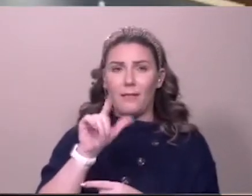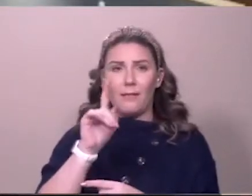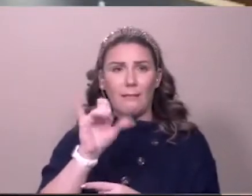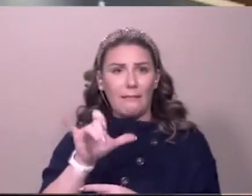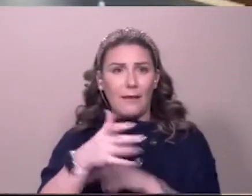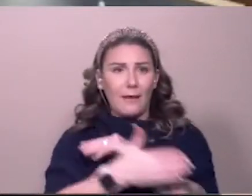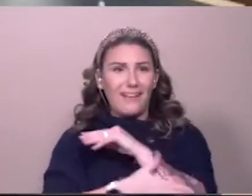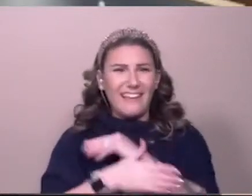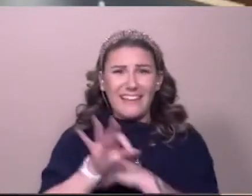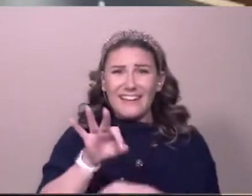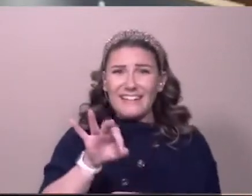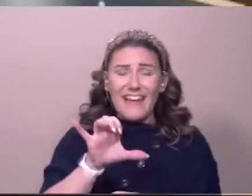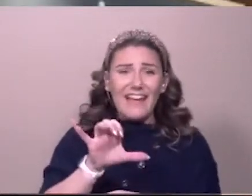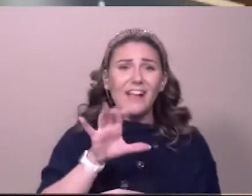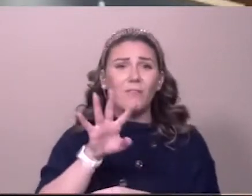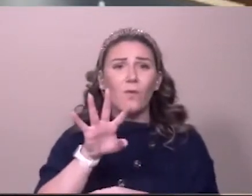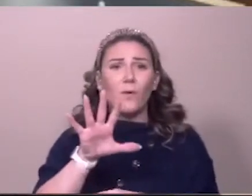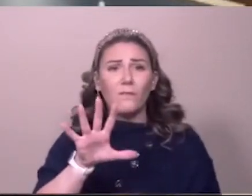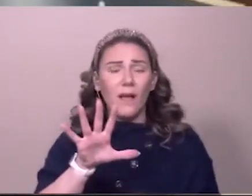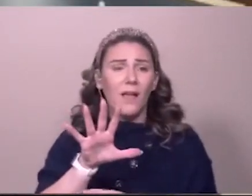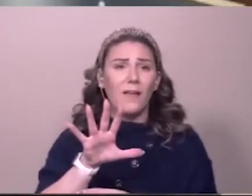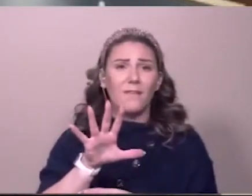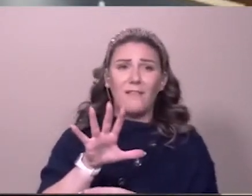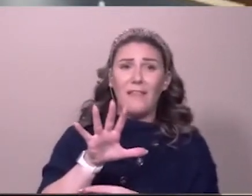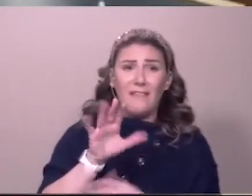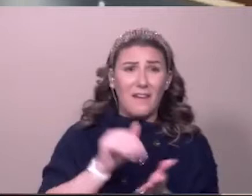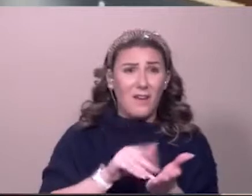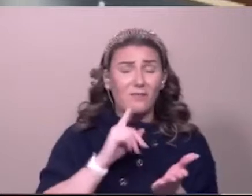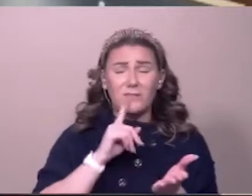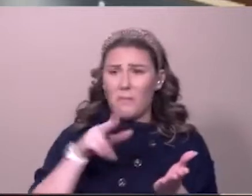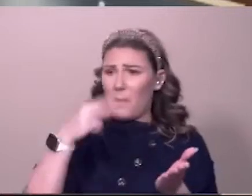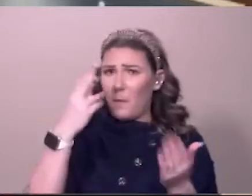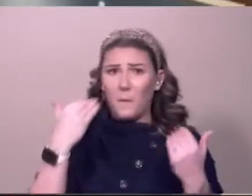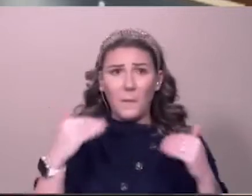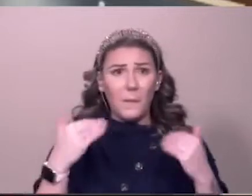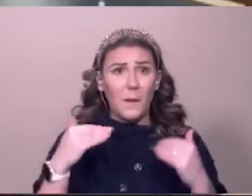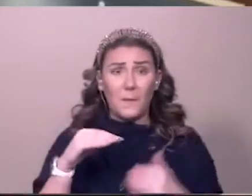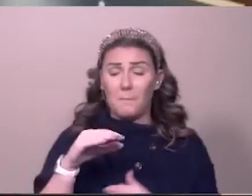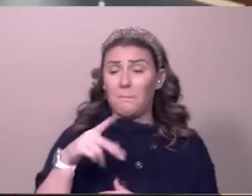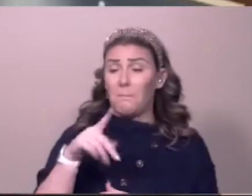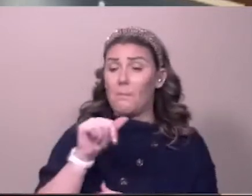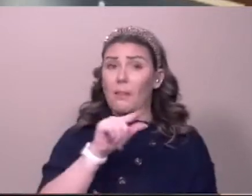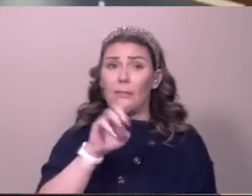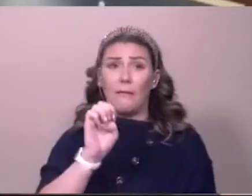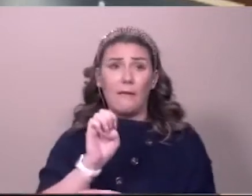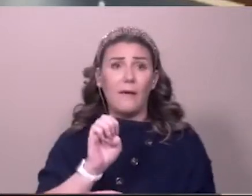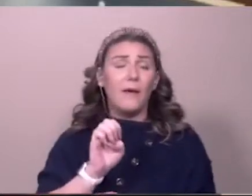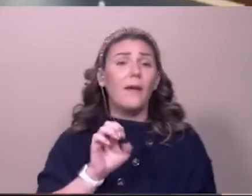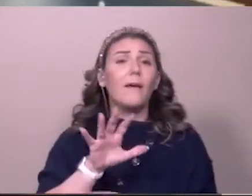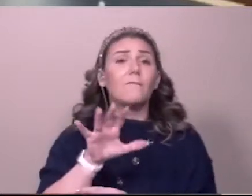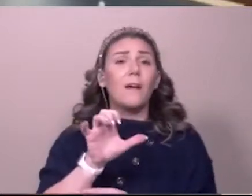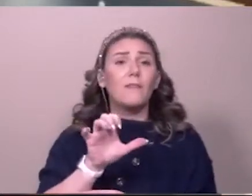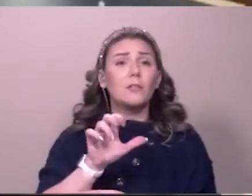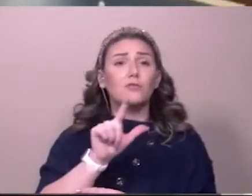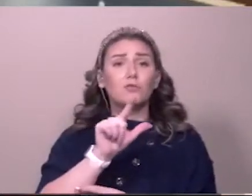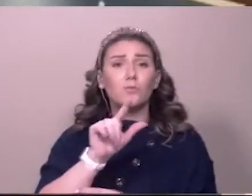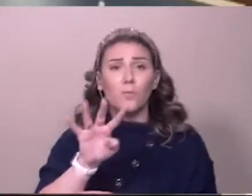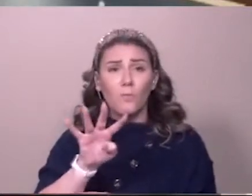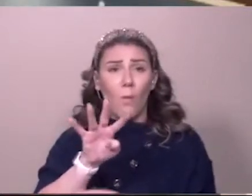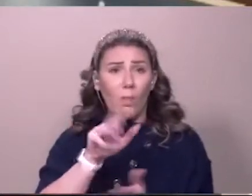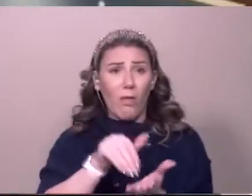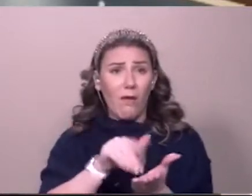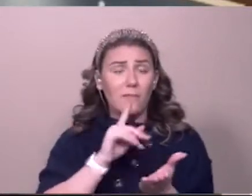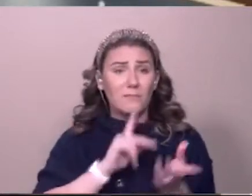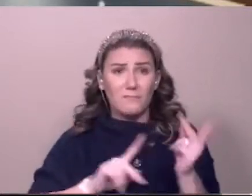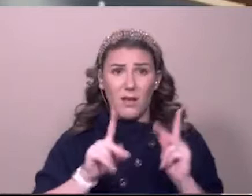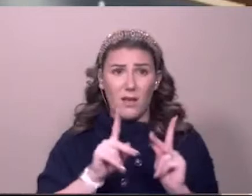935 for 100,000. That's extremely high. And same with Platte County, 520 for 100,000. So the pressure from the